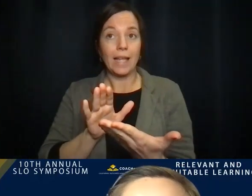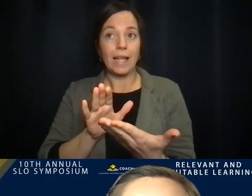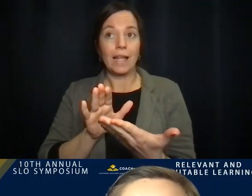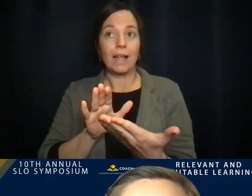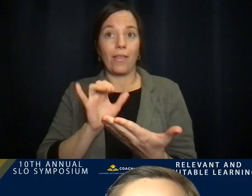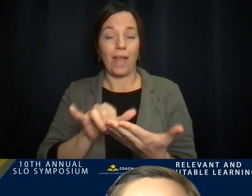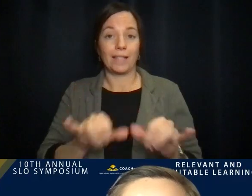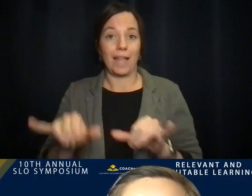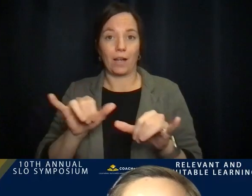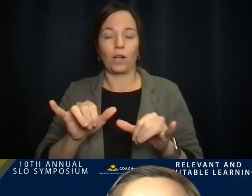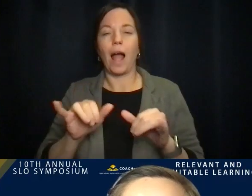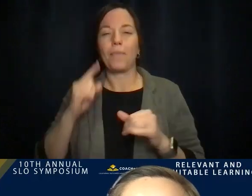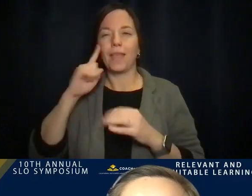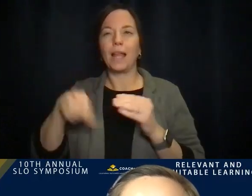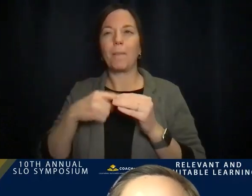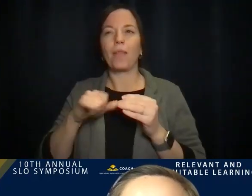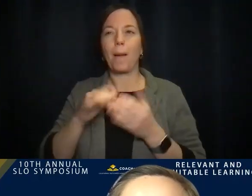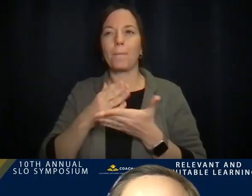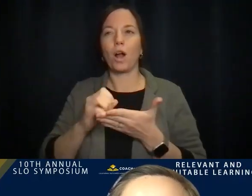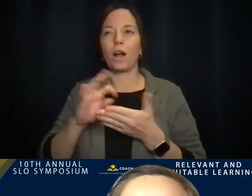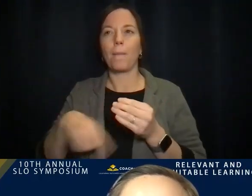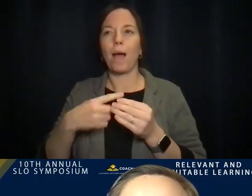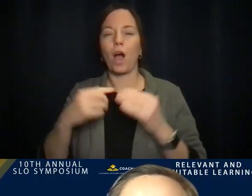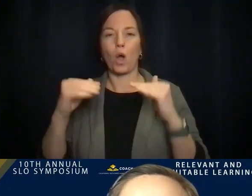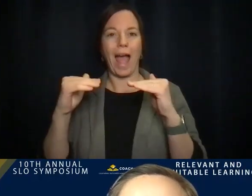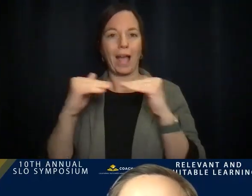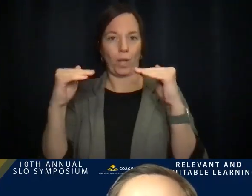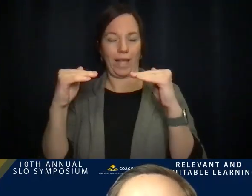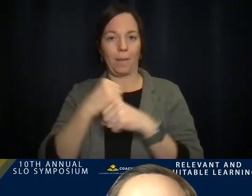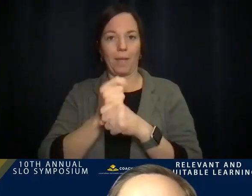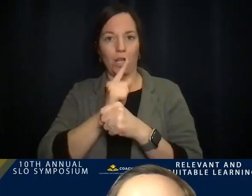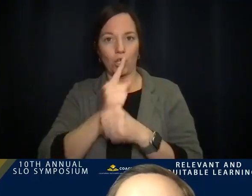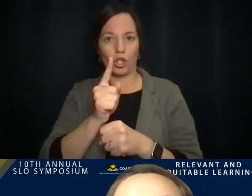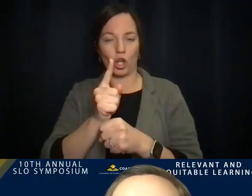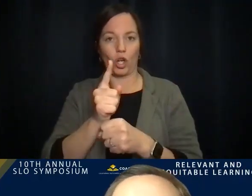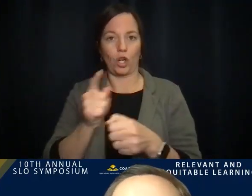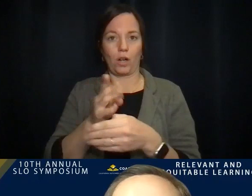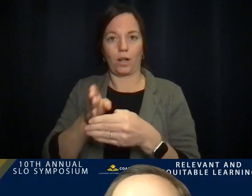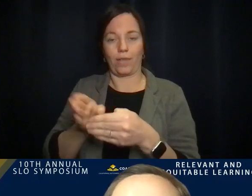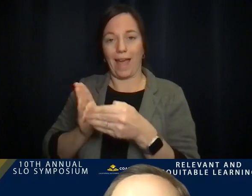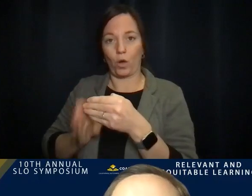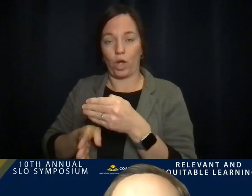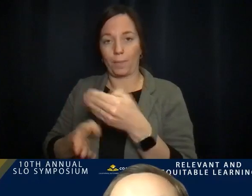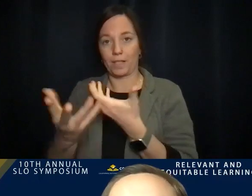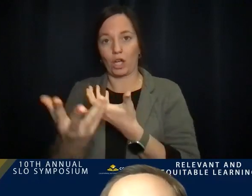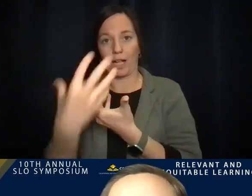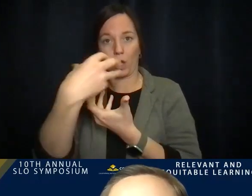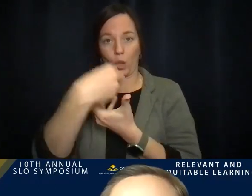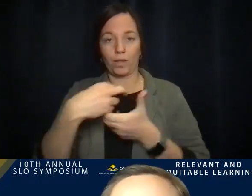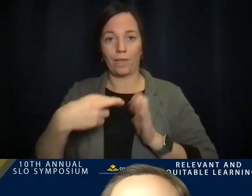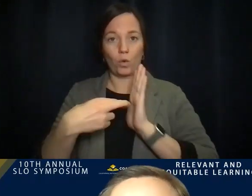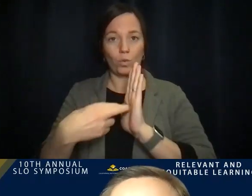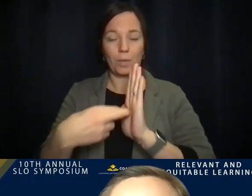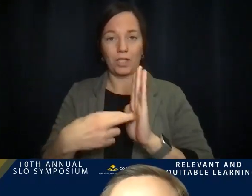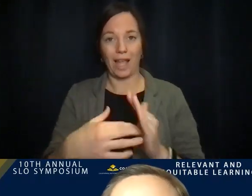talked about equity and making sure that our outcomes are inclusive and represent